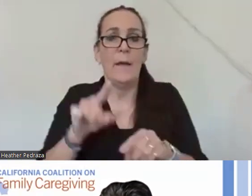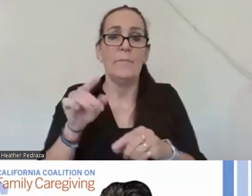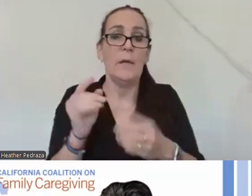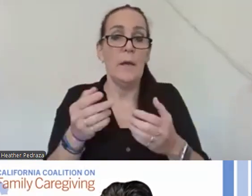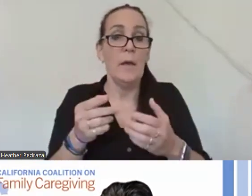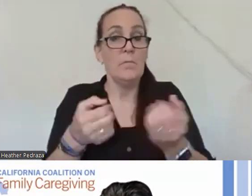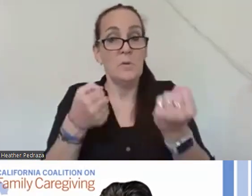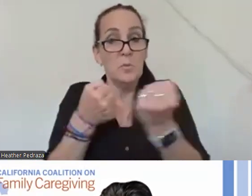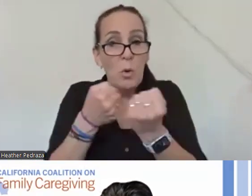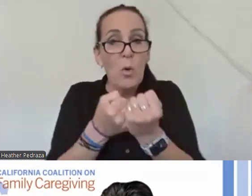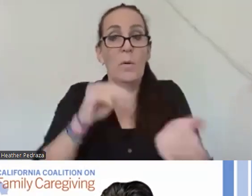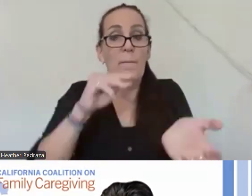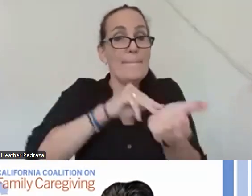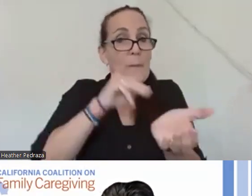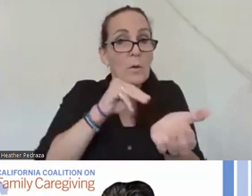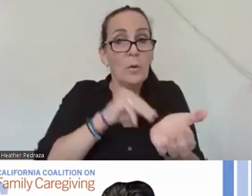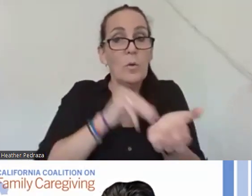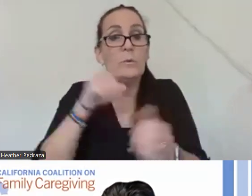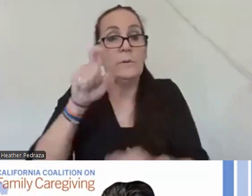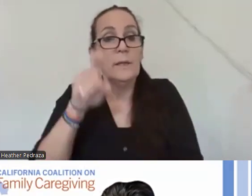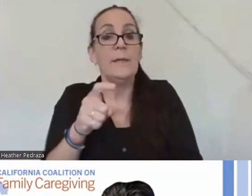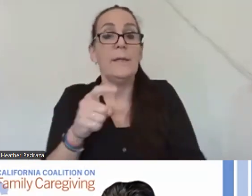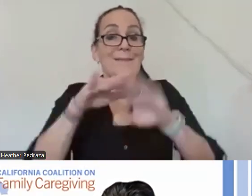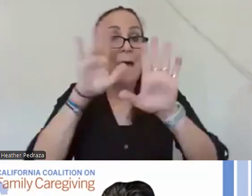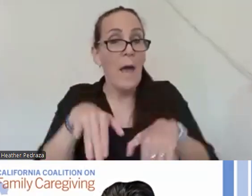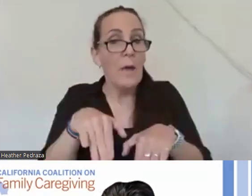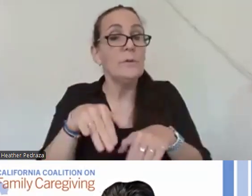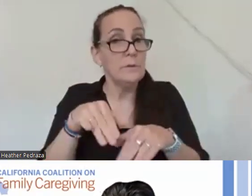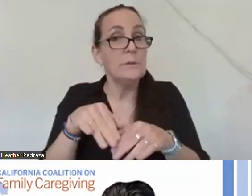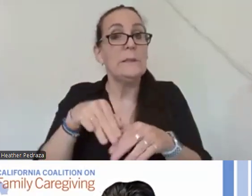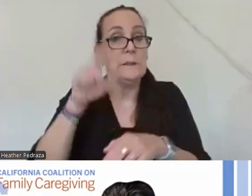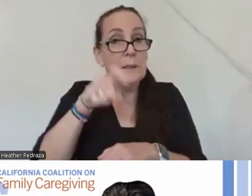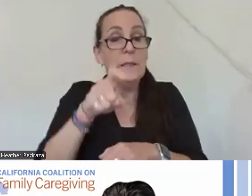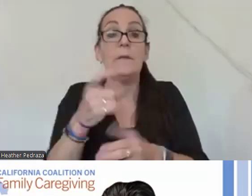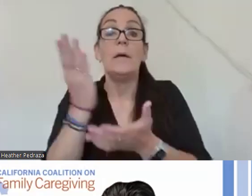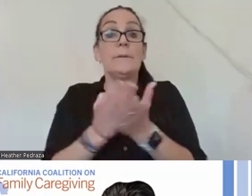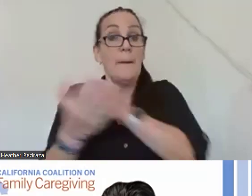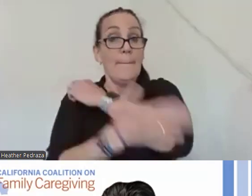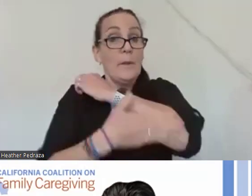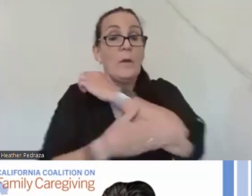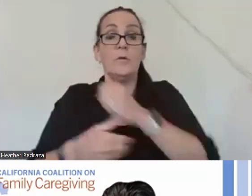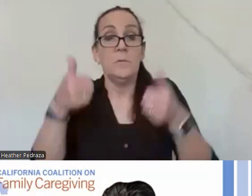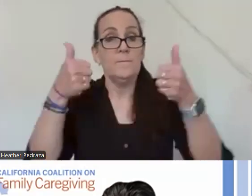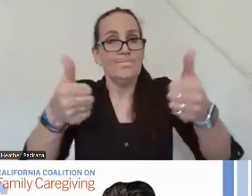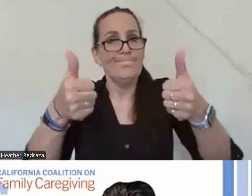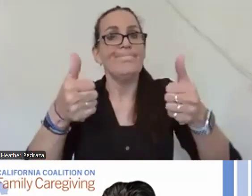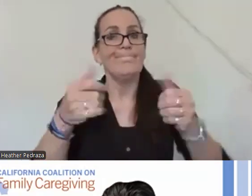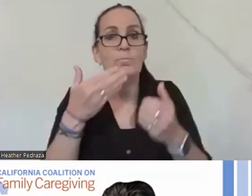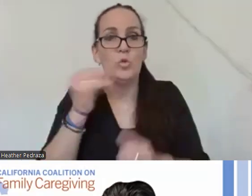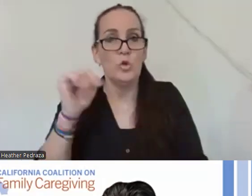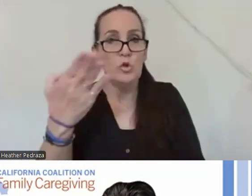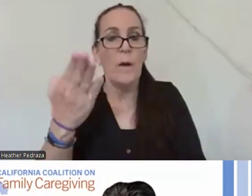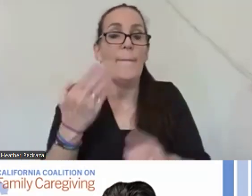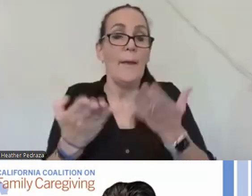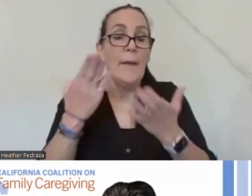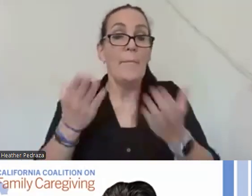and unsustaining. So some counties have done really well and have delivered many, maybe all